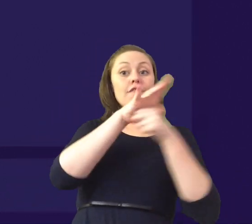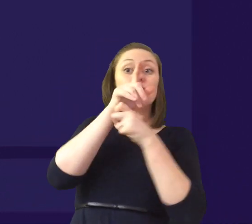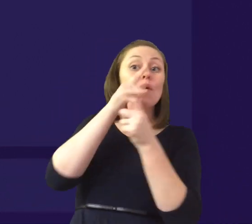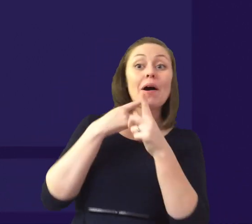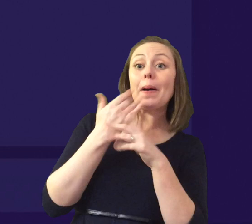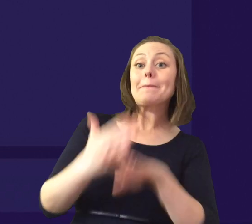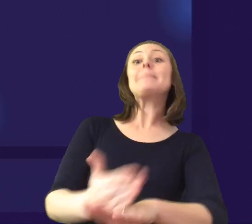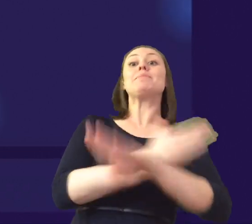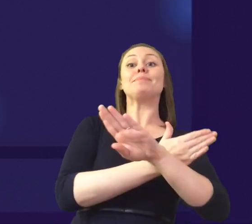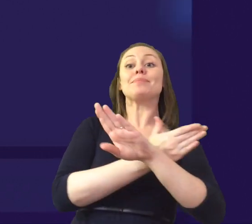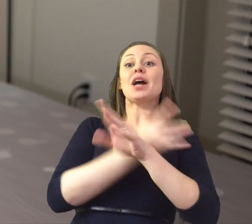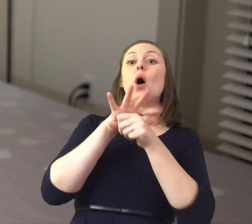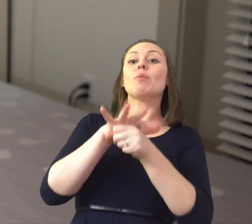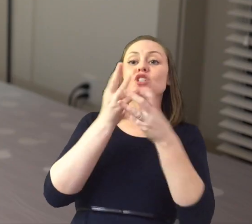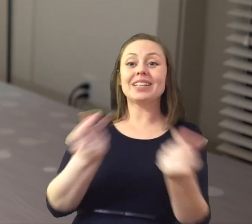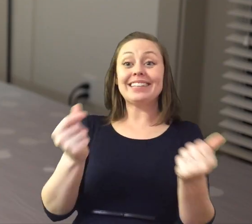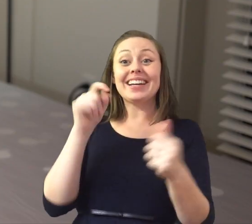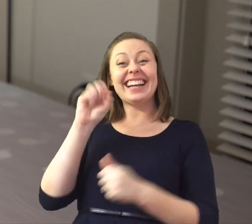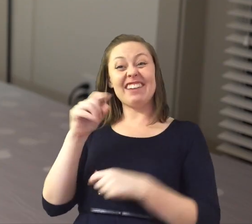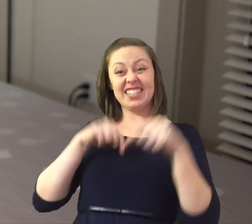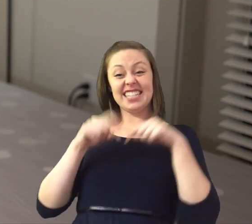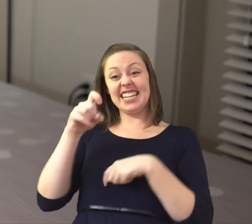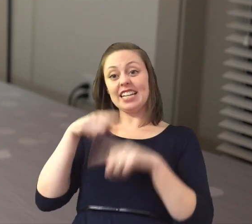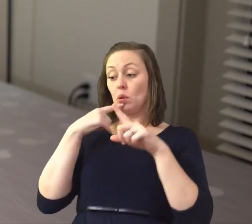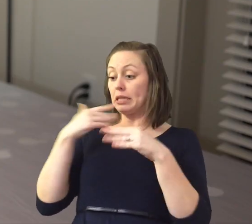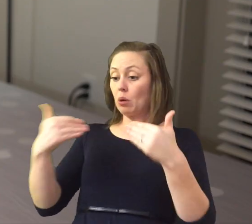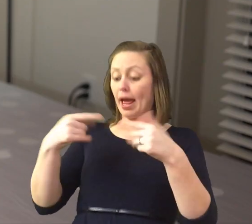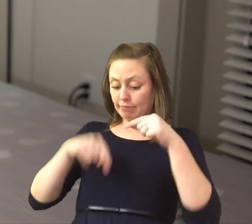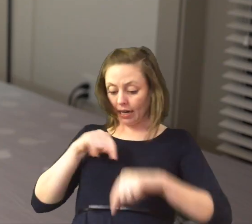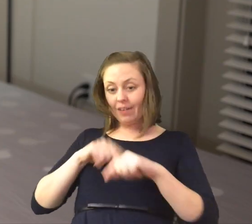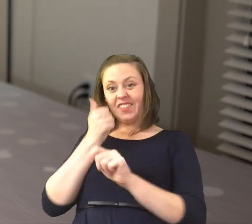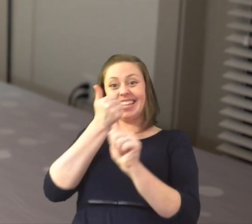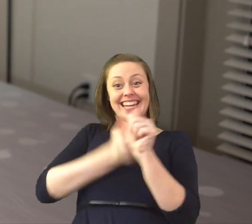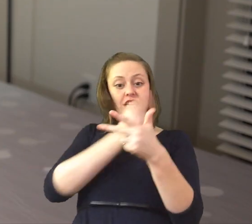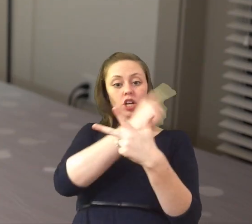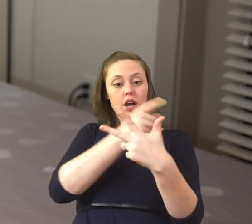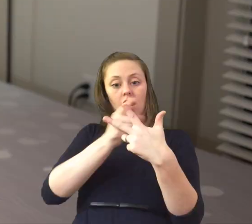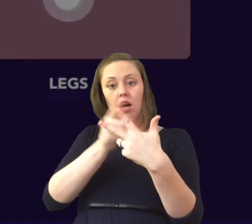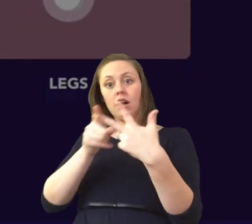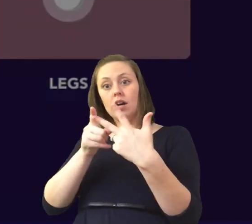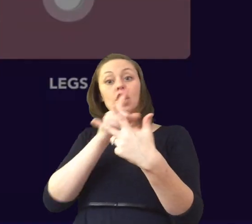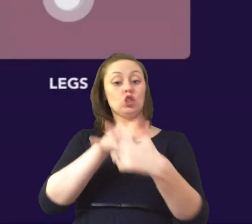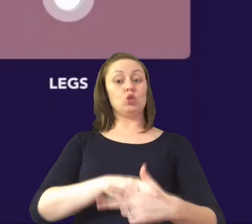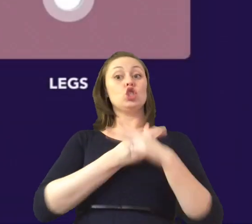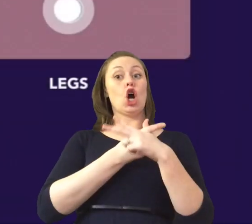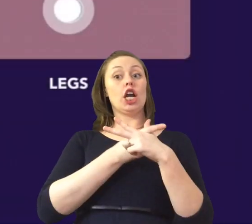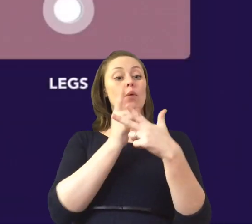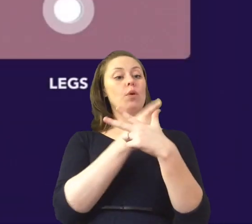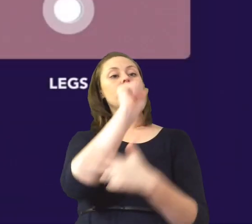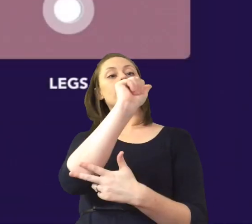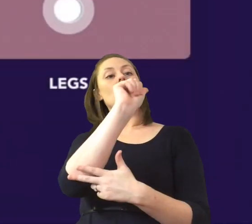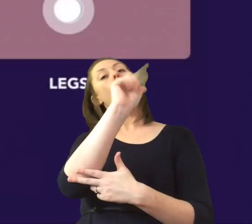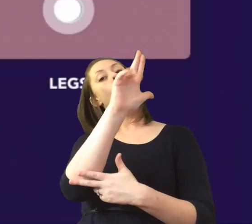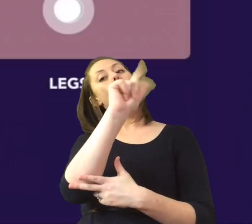pressure relief is needed. So let's back up a bit and go over each setting that you have available to you. So starting with